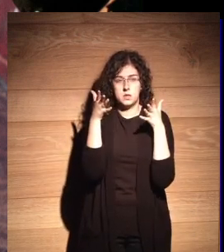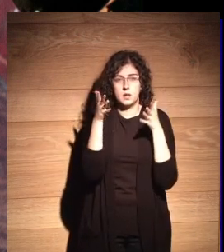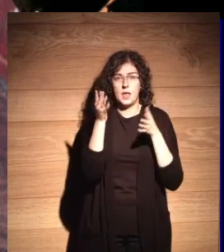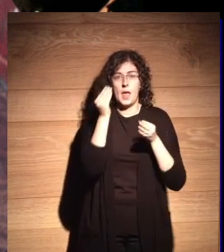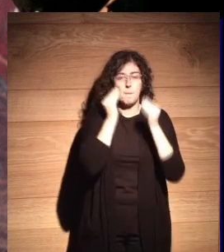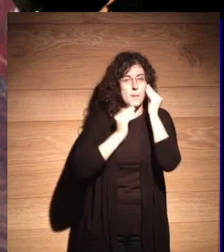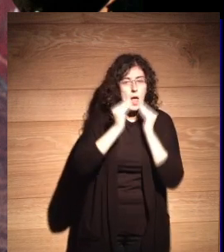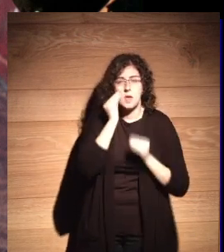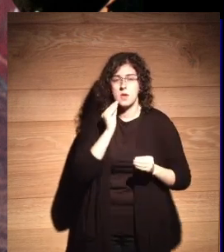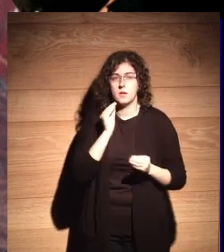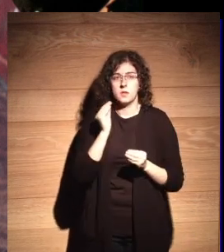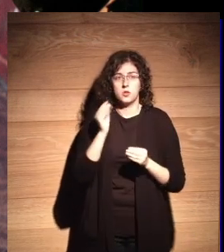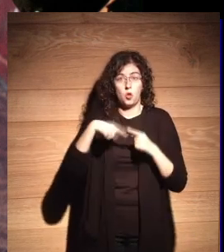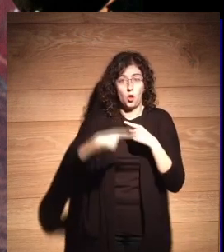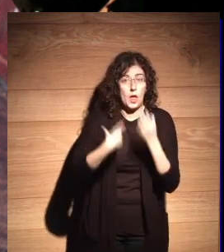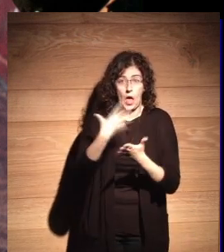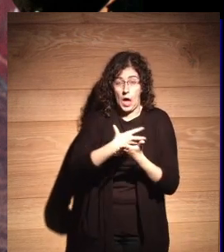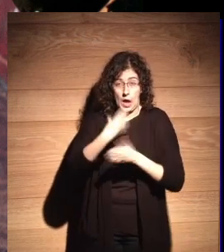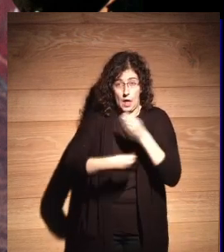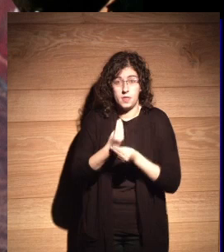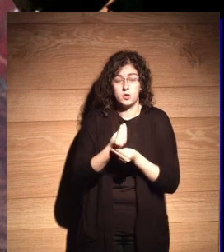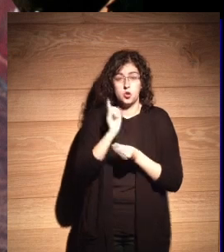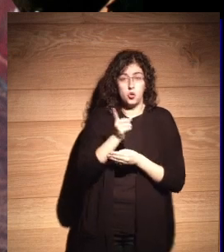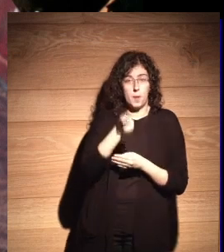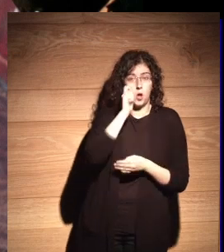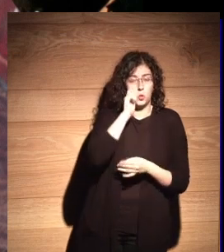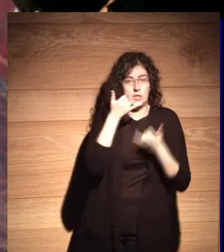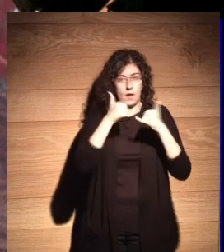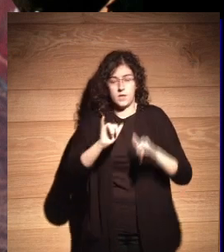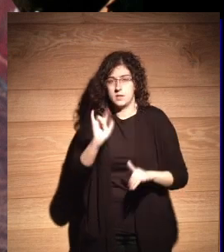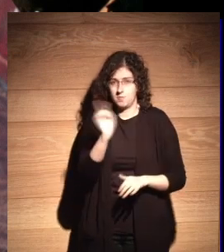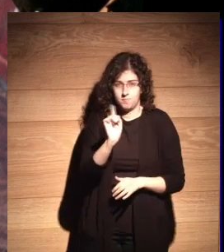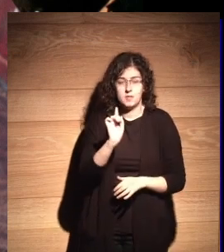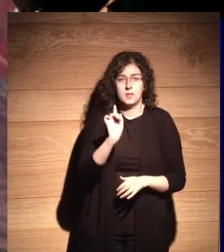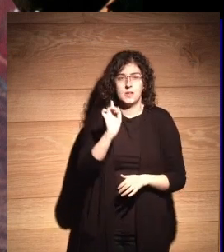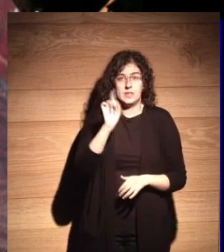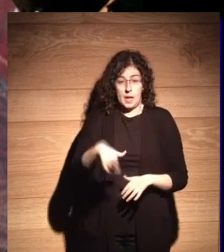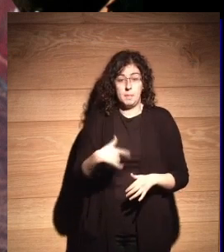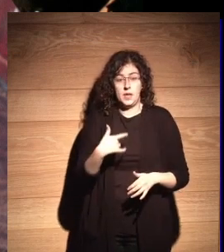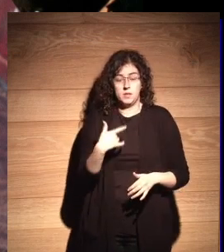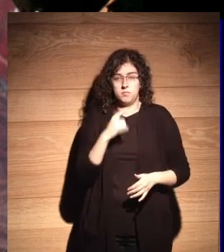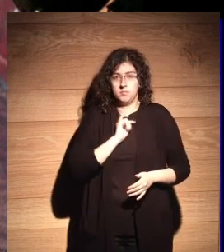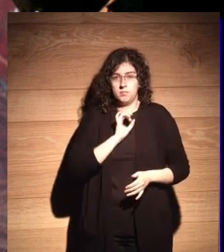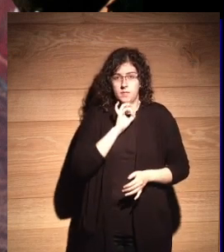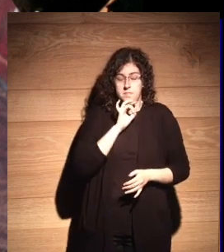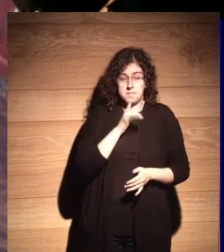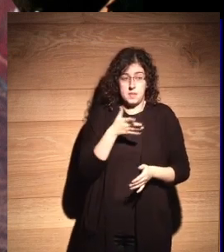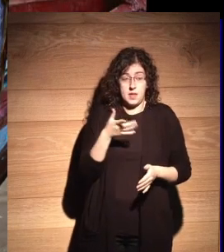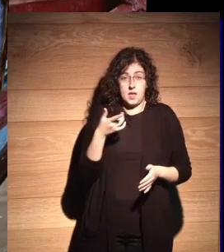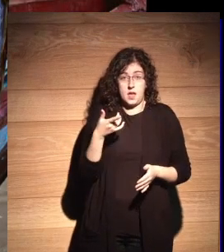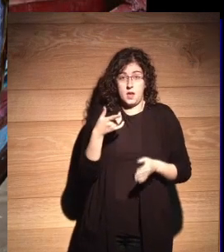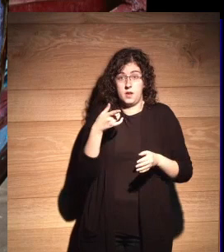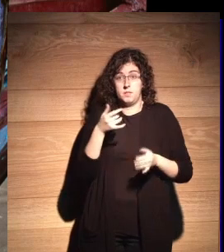it's never for the tourists. It's just for their own pleasure. Mm. So it's amazing. It's nice. Yeah.